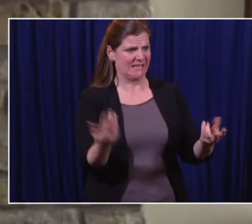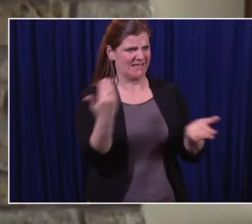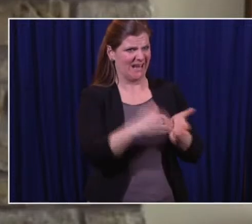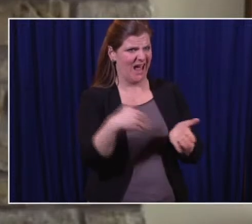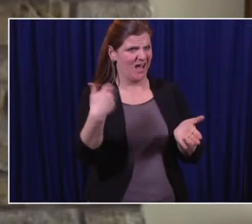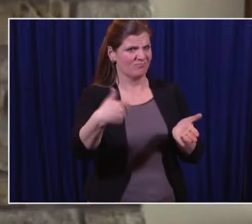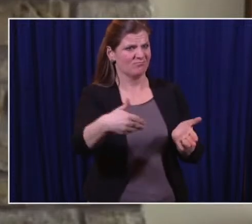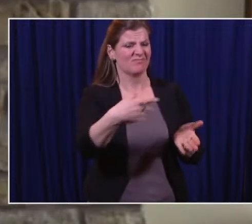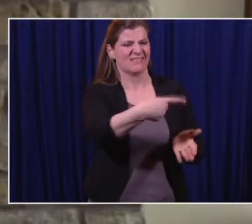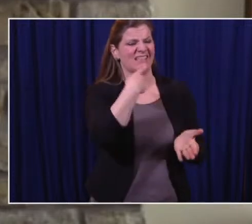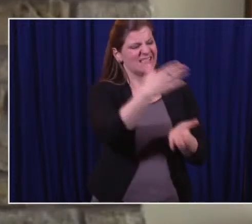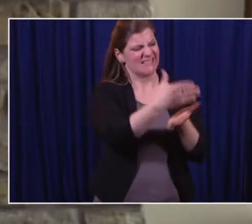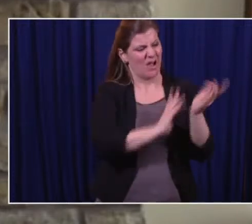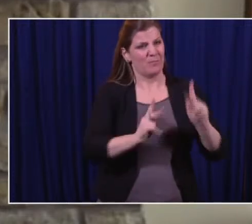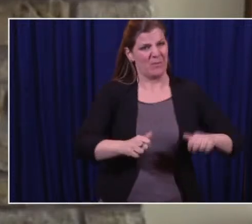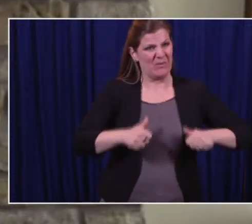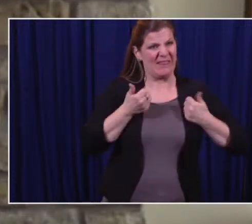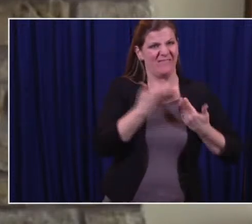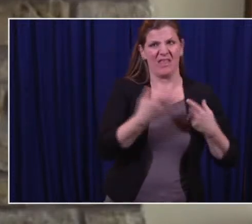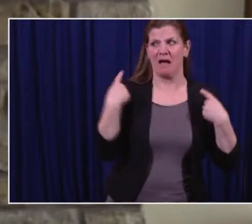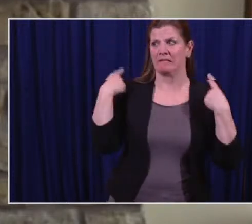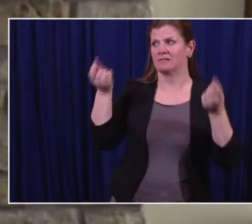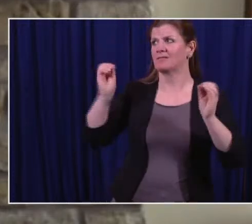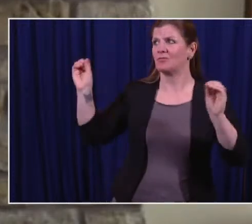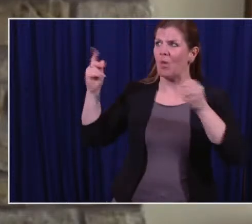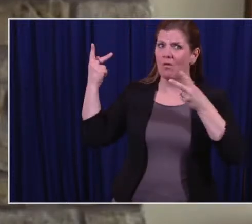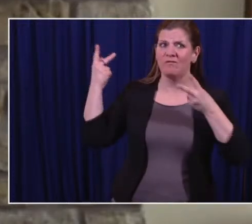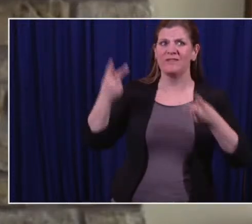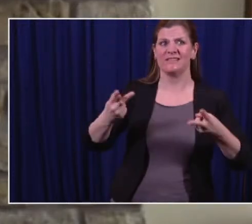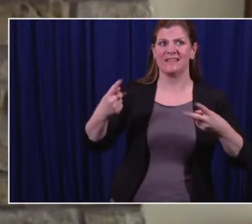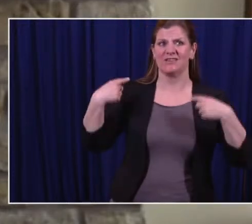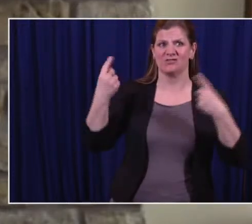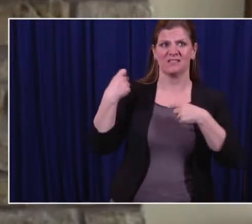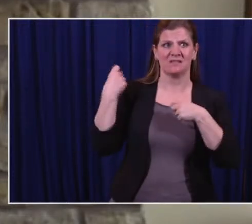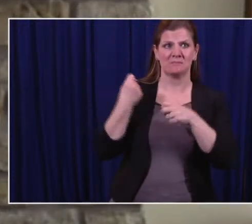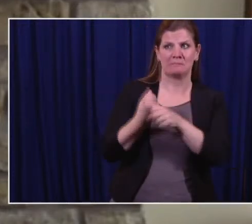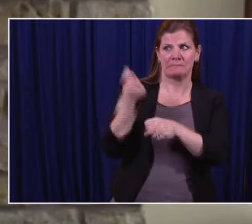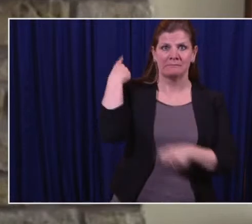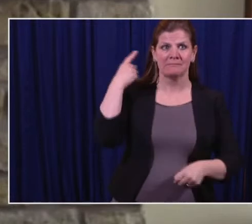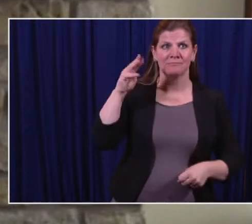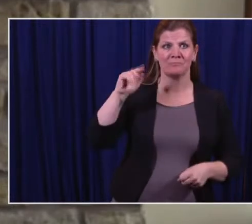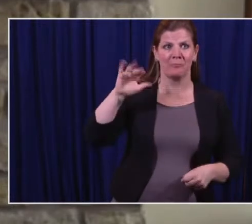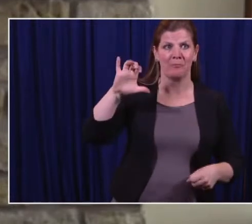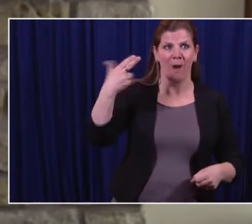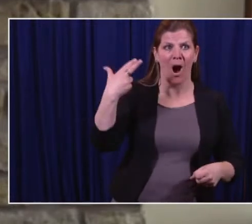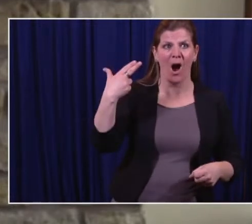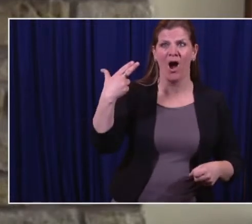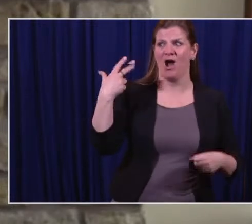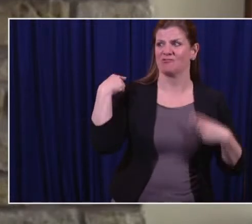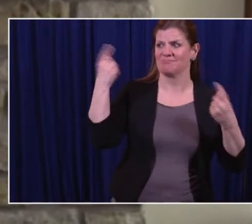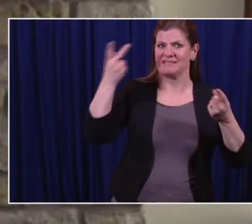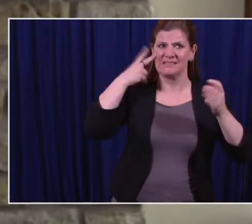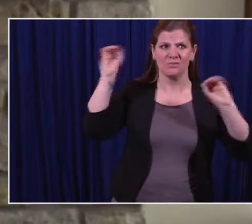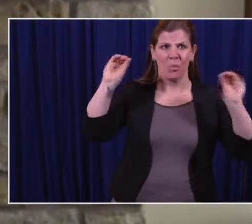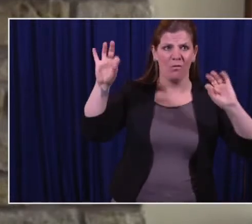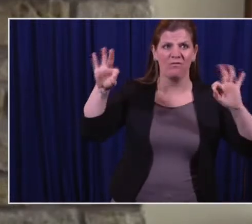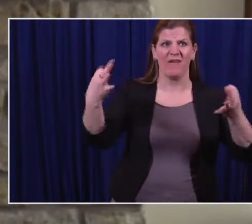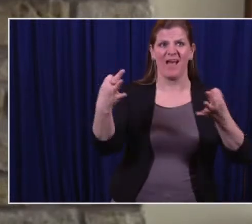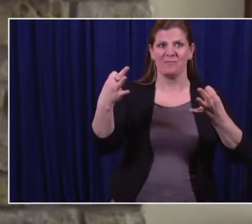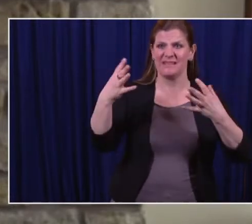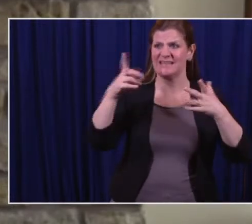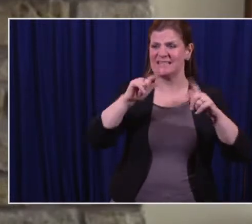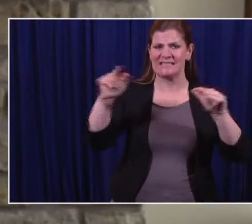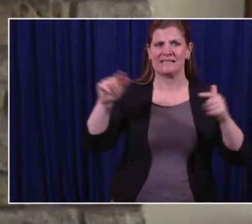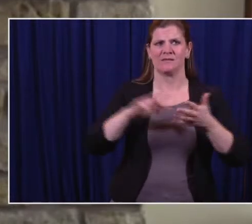or caregivers, and that they've been essentially on lockdown since March. I'm wondering if the letter that you mentioned today includes